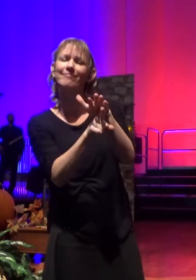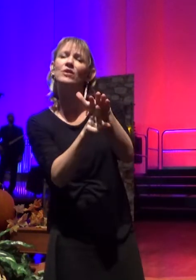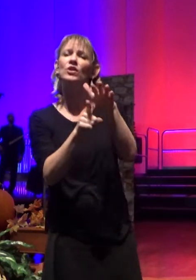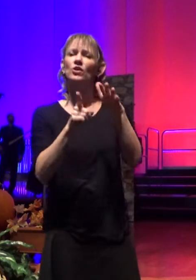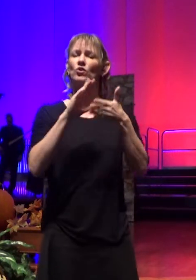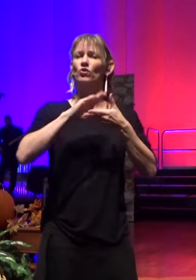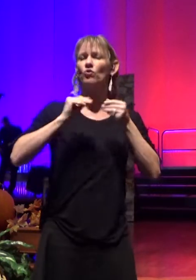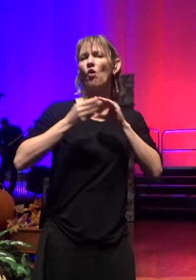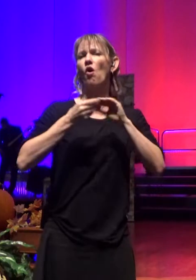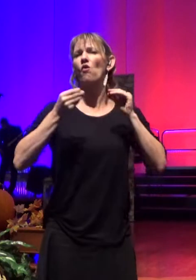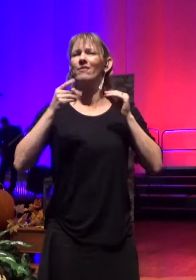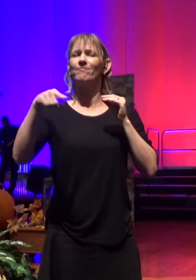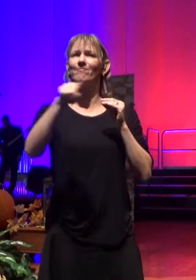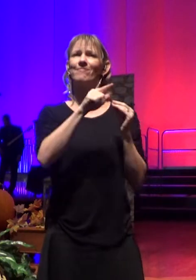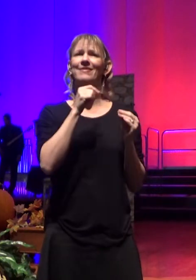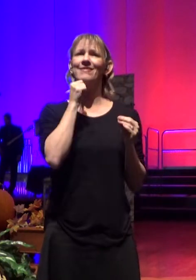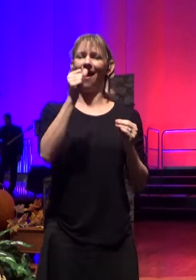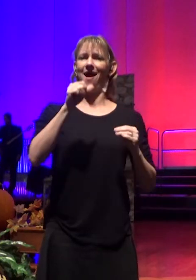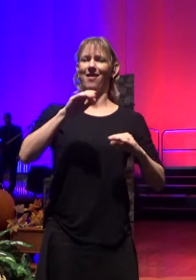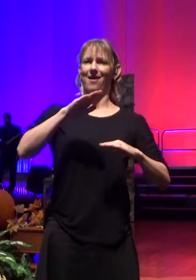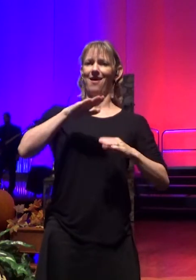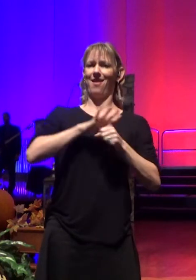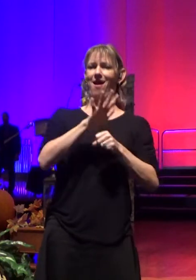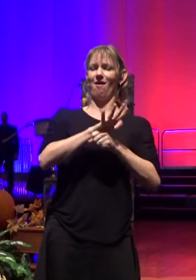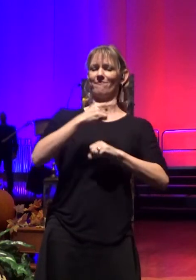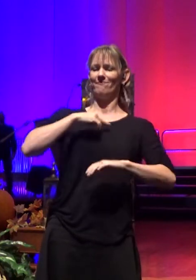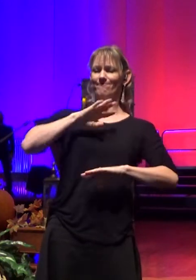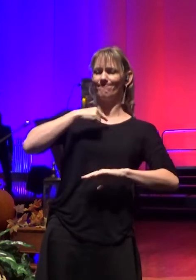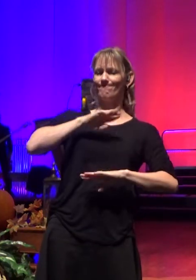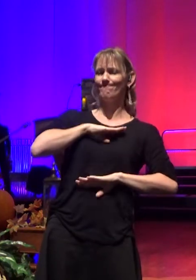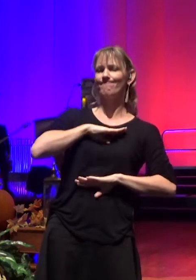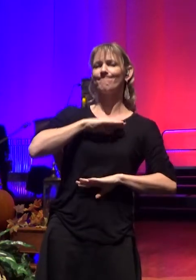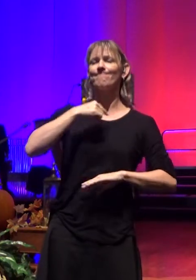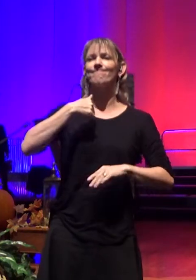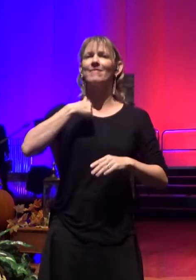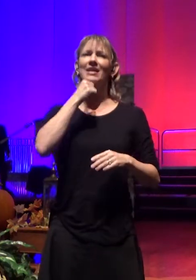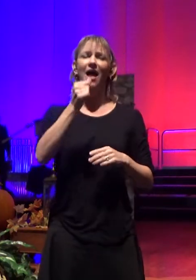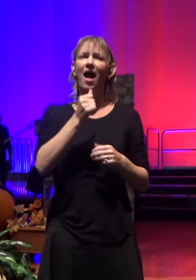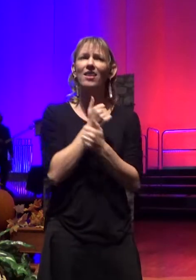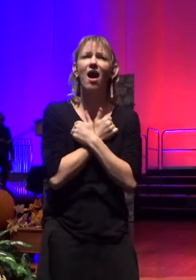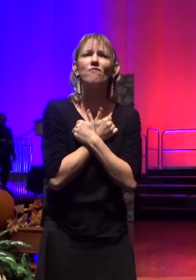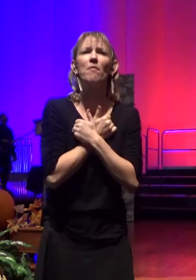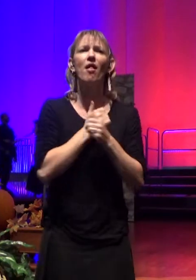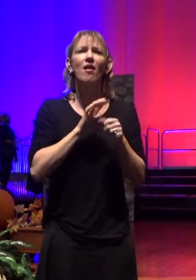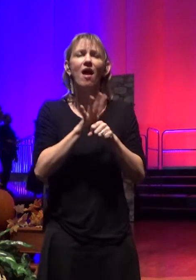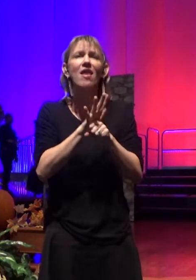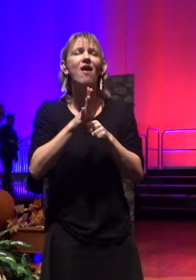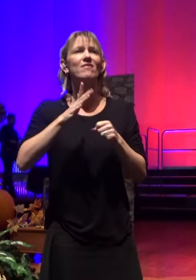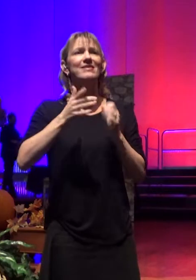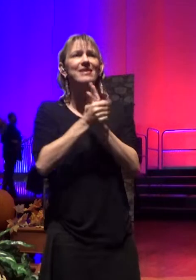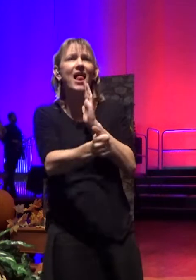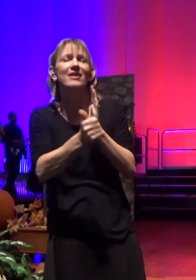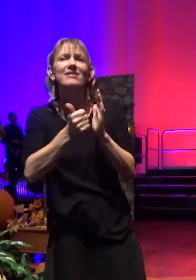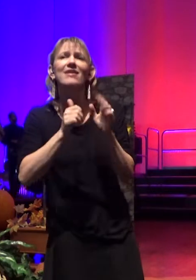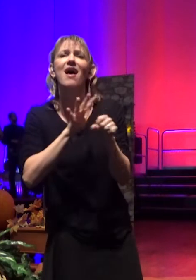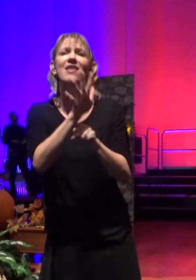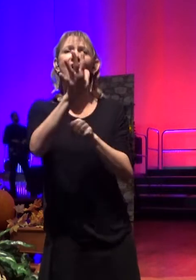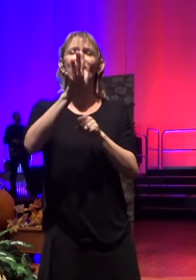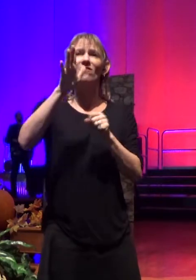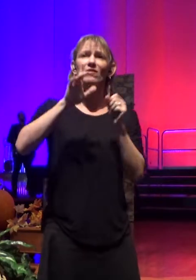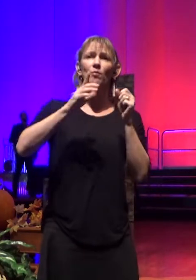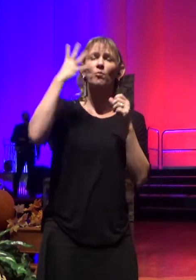undercurrent story going on that they're just not enough. That they're just not lovable enough, smart enough, talented enough, beautiful